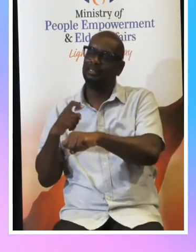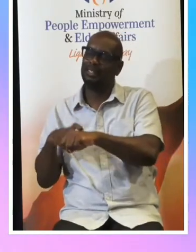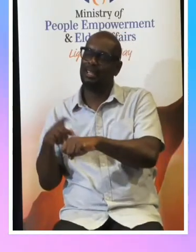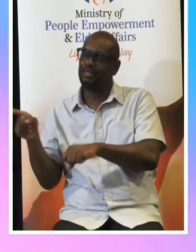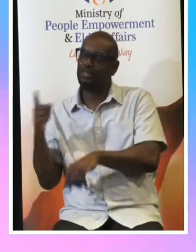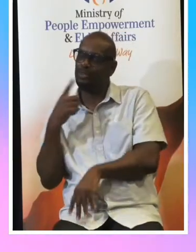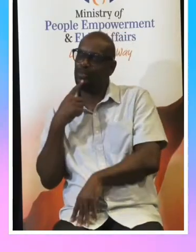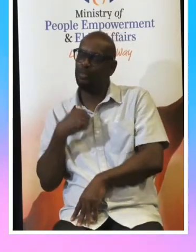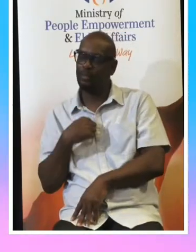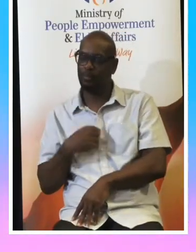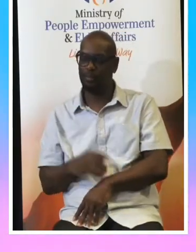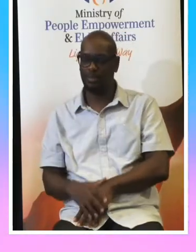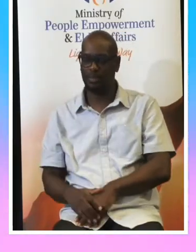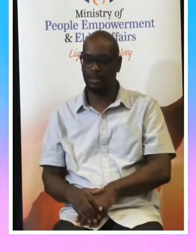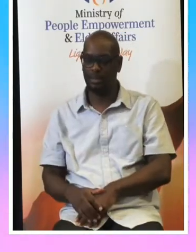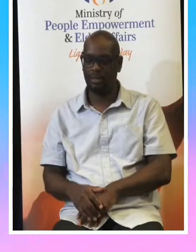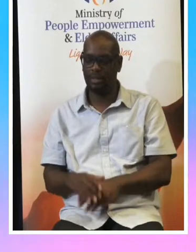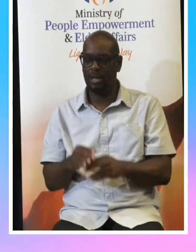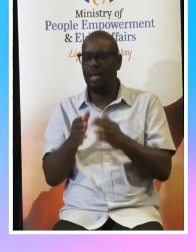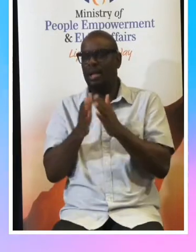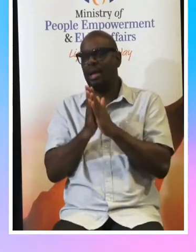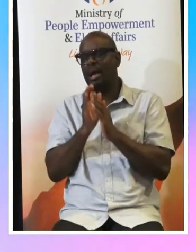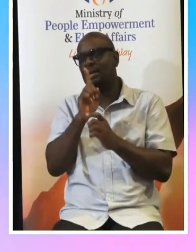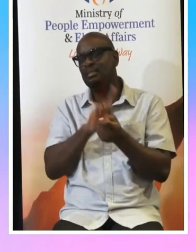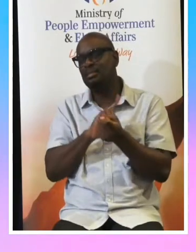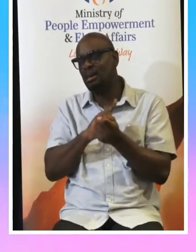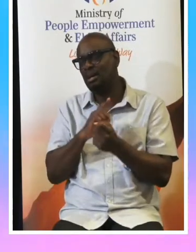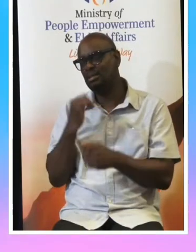like the time she told me to ask the doctor if I would see with a marble eye.